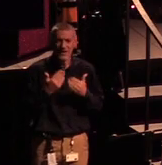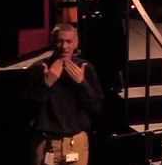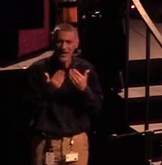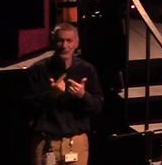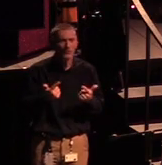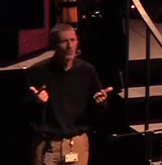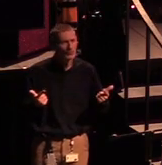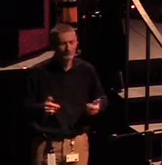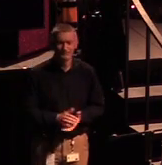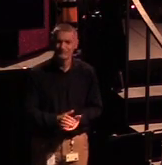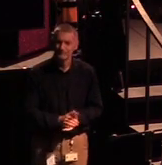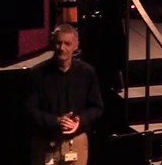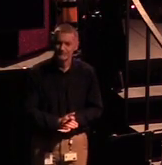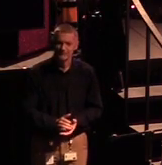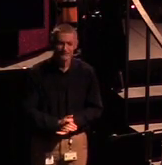much